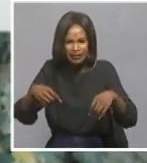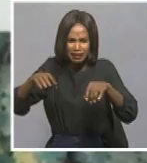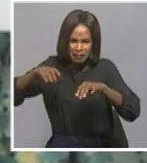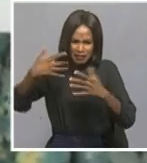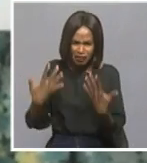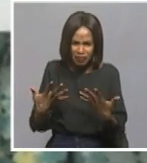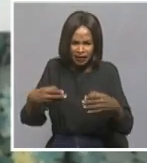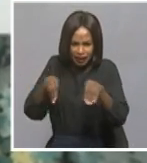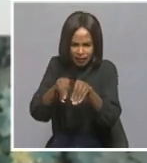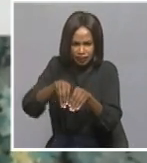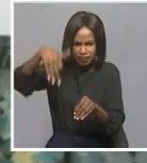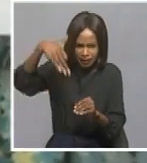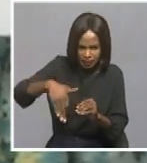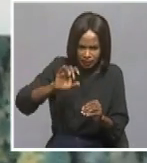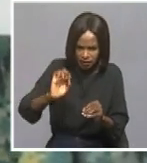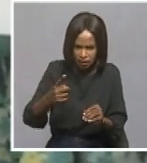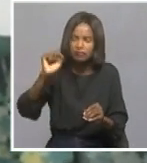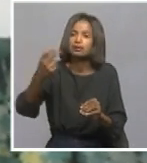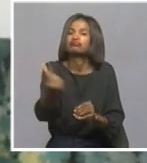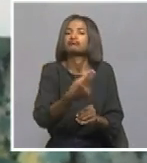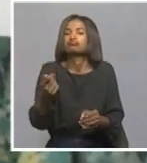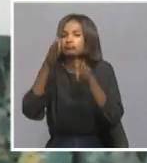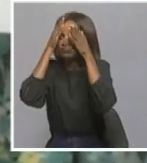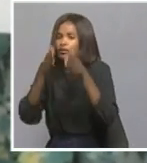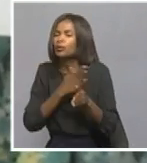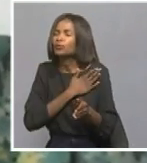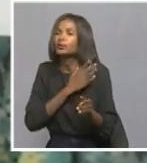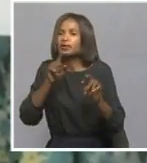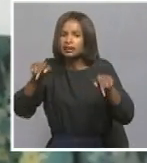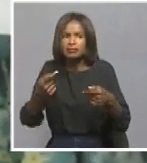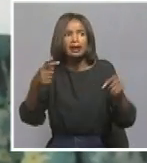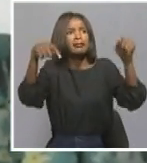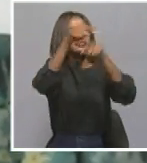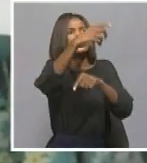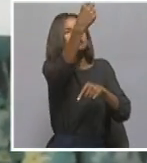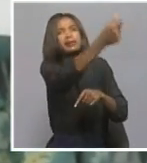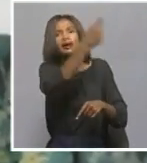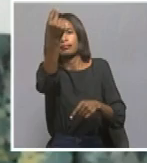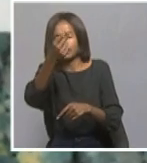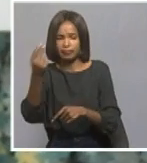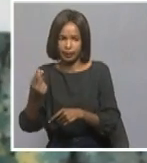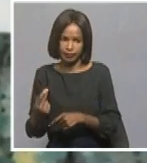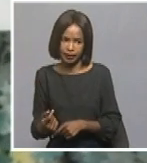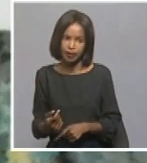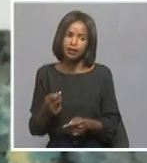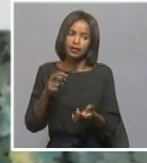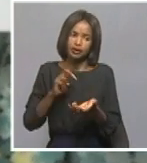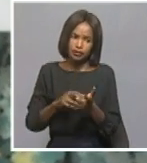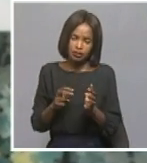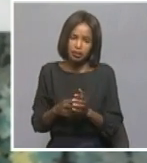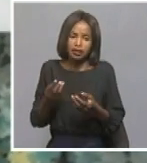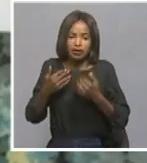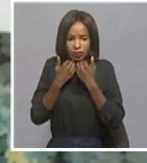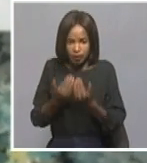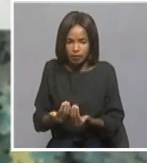actually features high on our agenda, that is particularly timed, irrespective that we have to really pay attention seriously to be able to resuscitate our